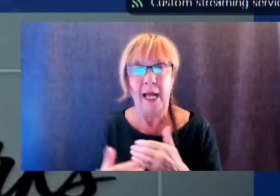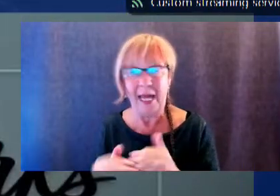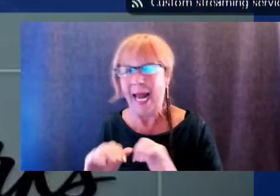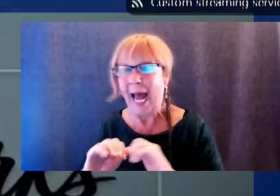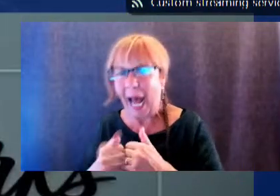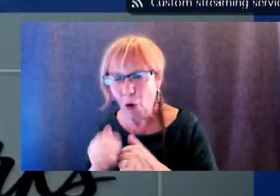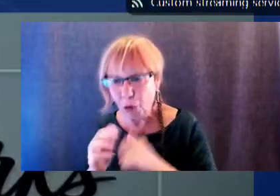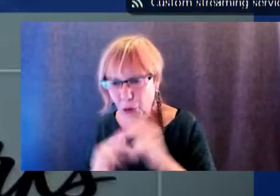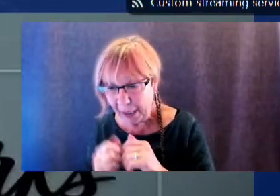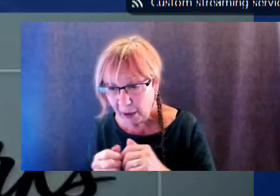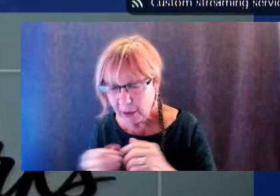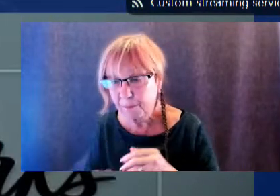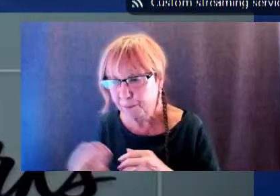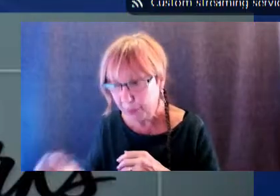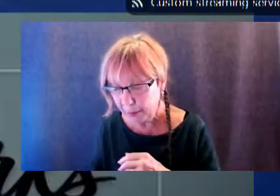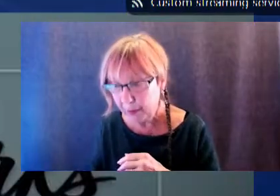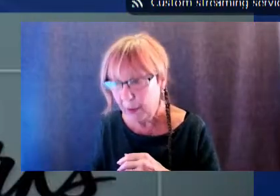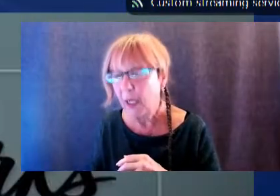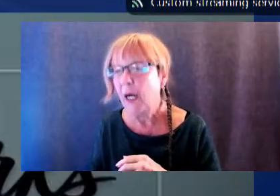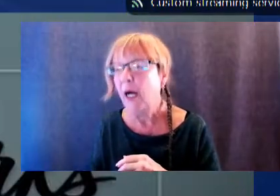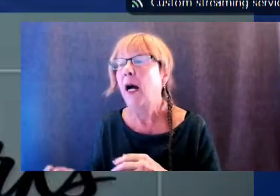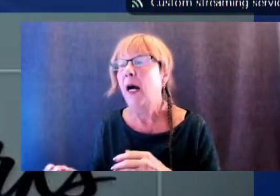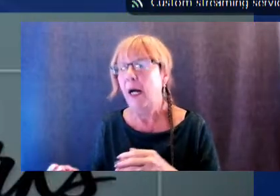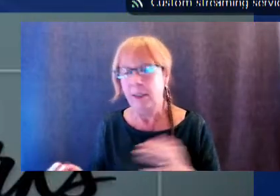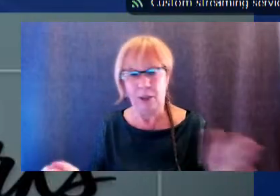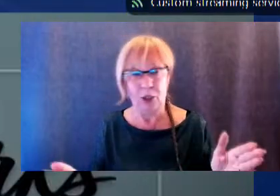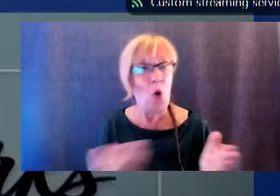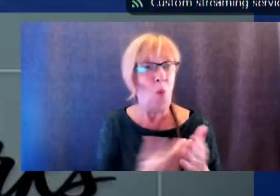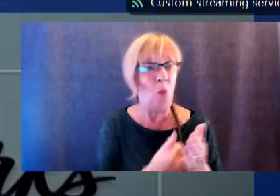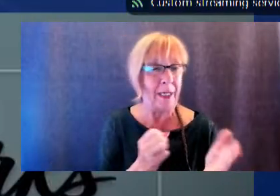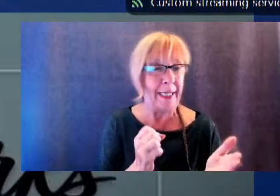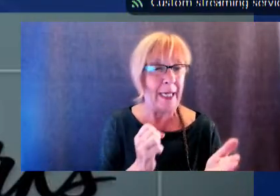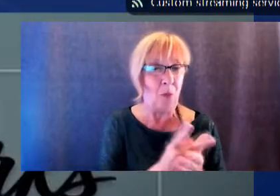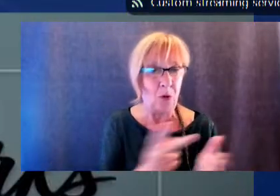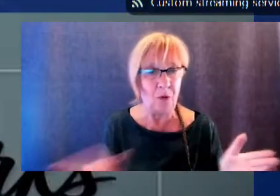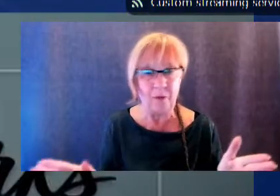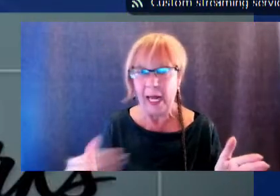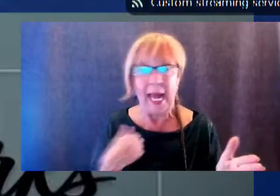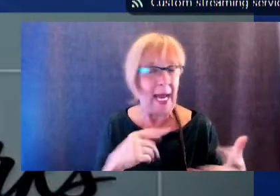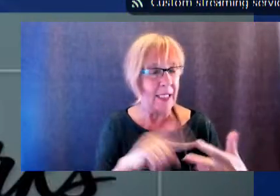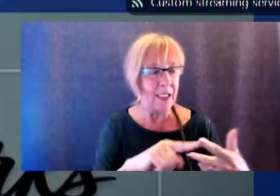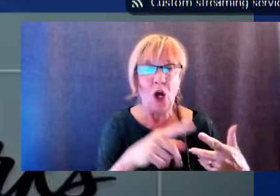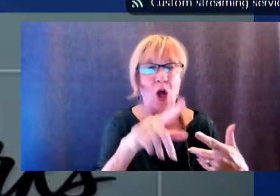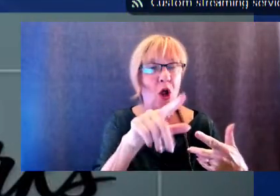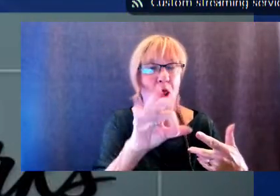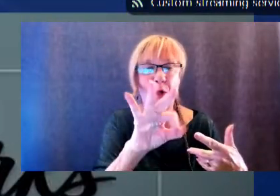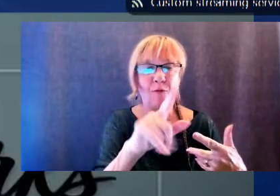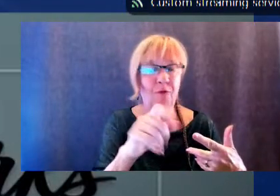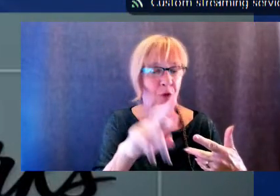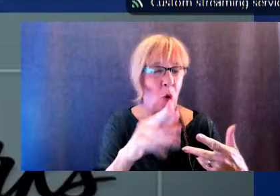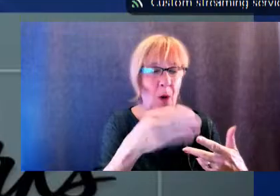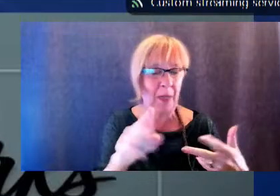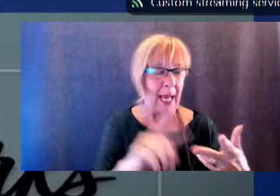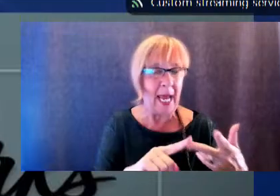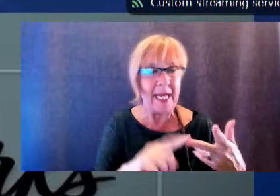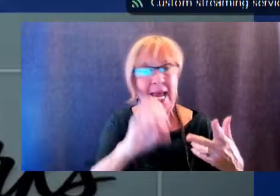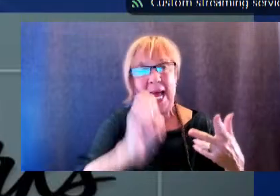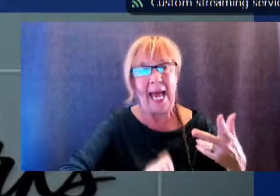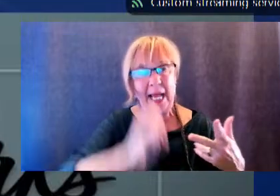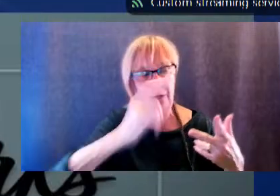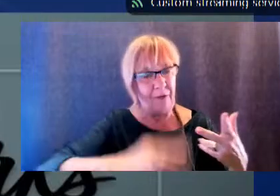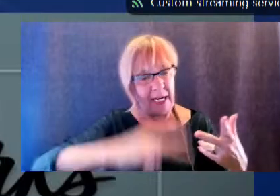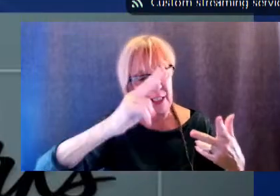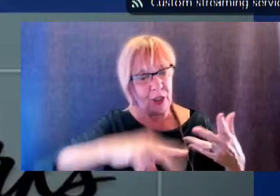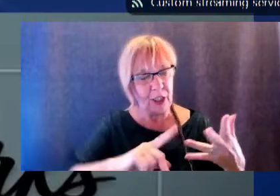so the pre-approved plan package has everything from this floor plan, elevations, structural, all substantially